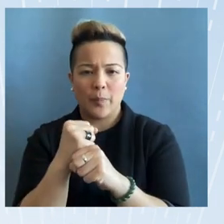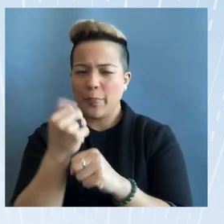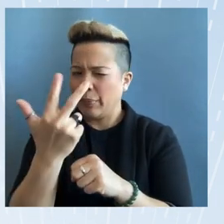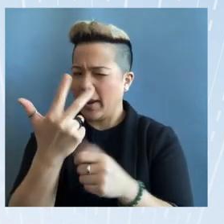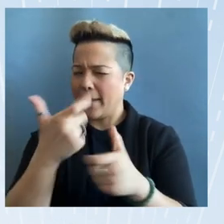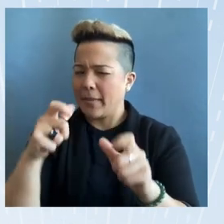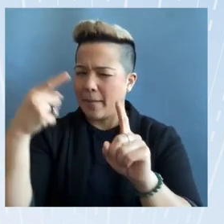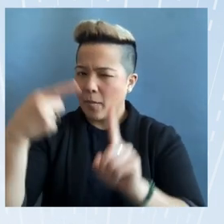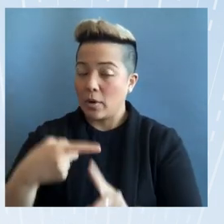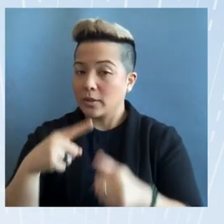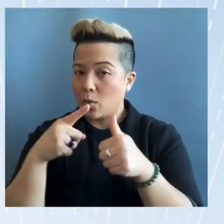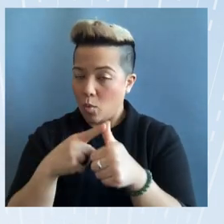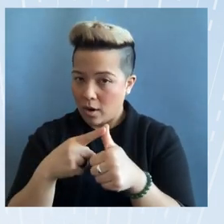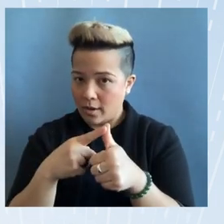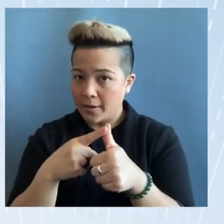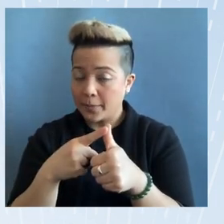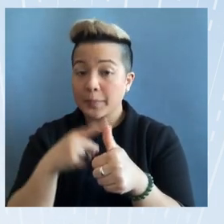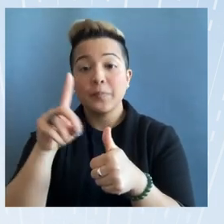here. One,